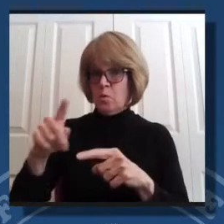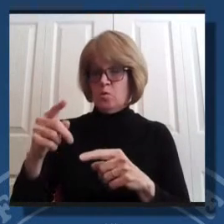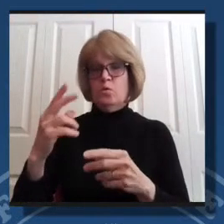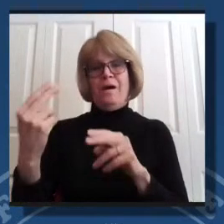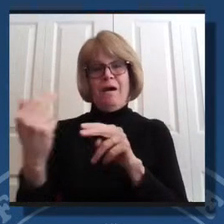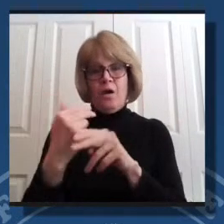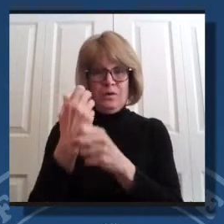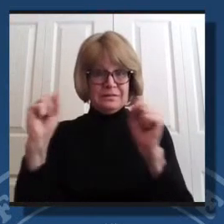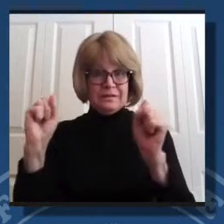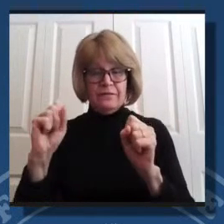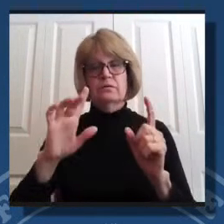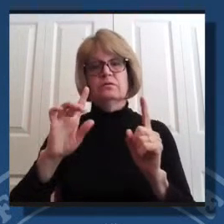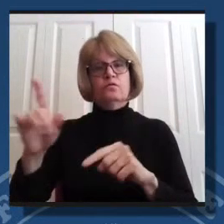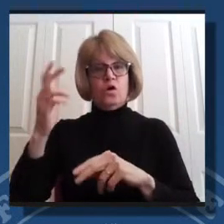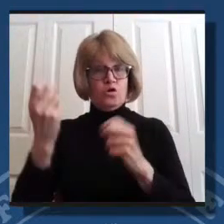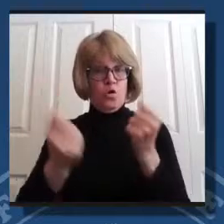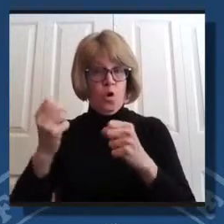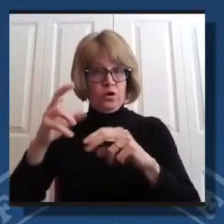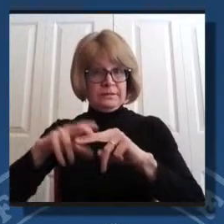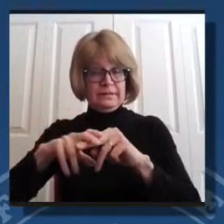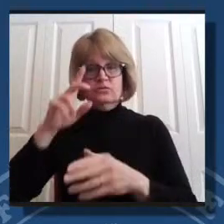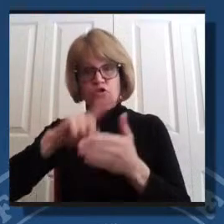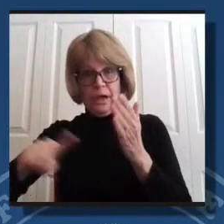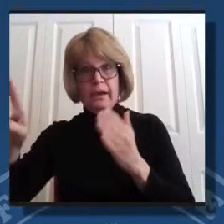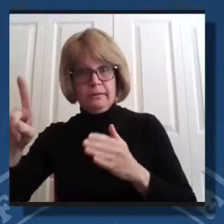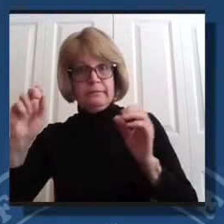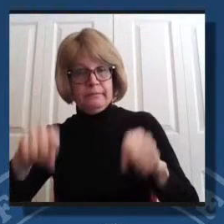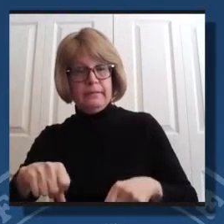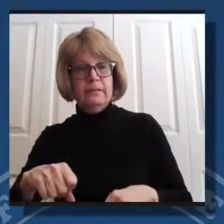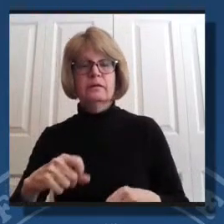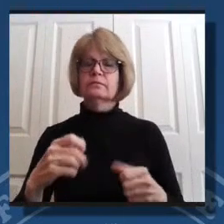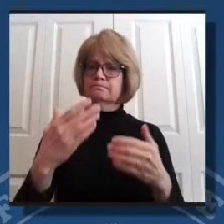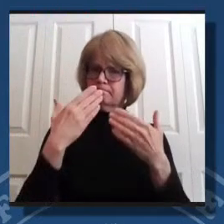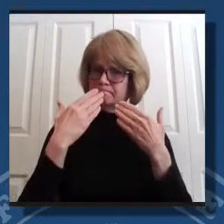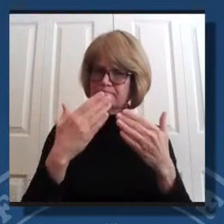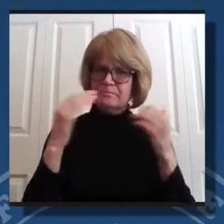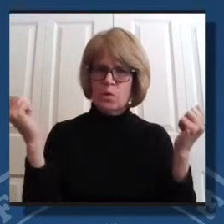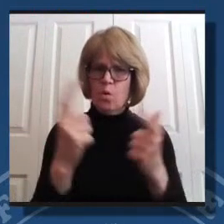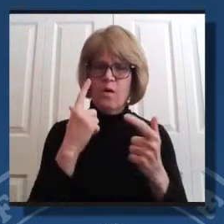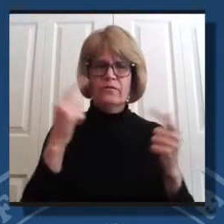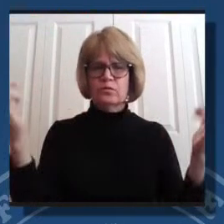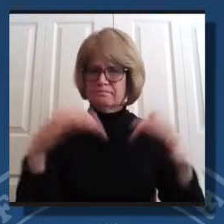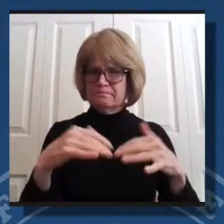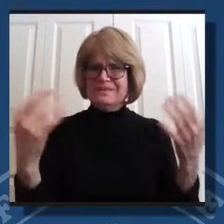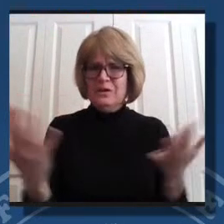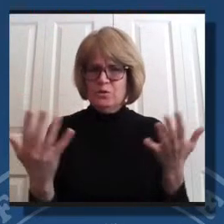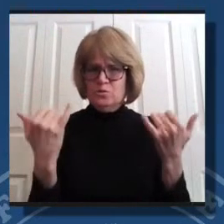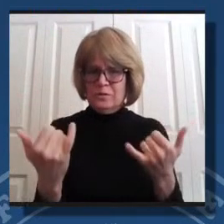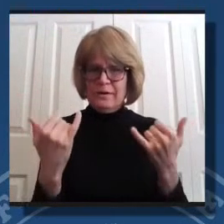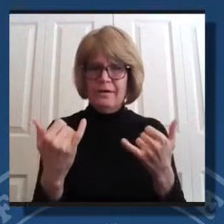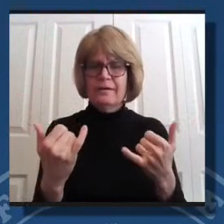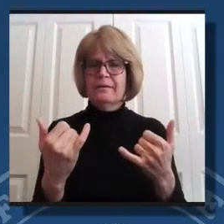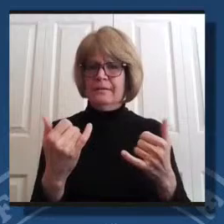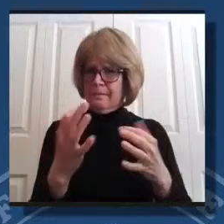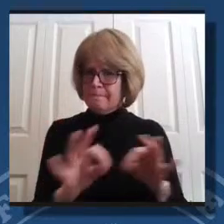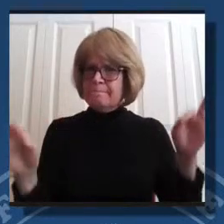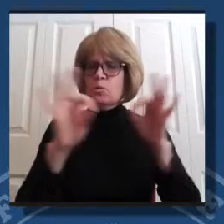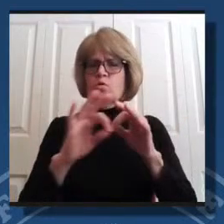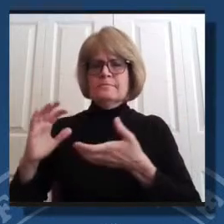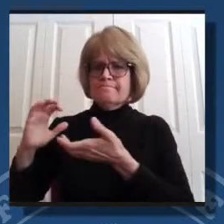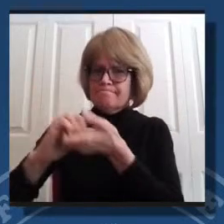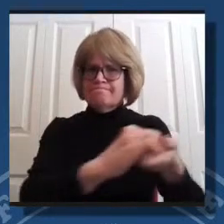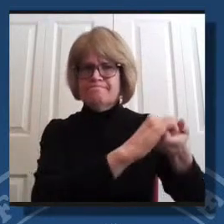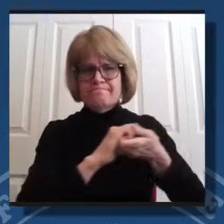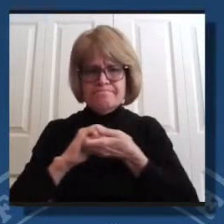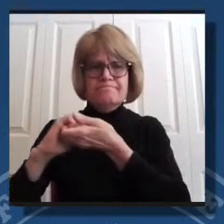checked. I will conclude my comments by thanking everyone for joining us today. It's incumbent upon all of us to collaborate and strive toward